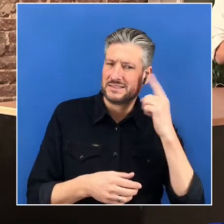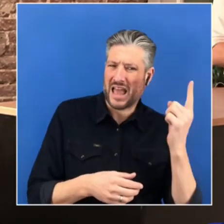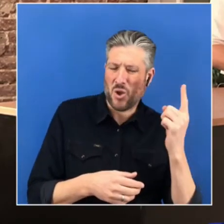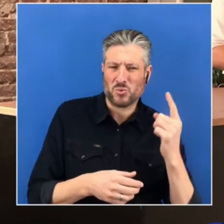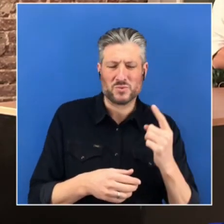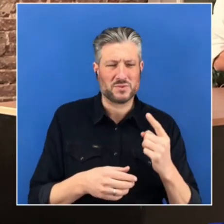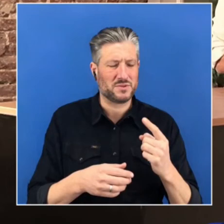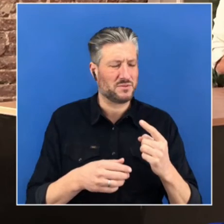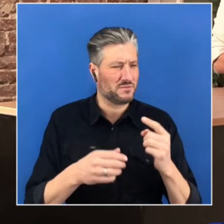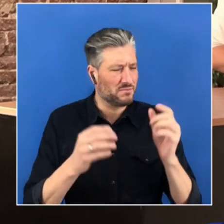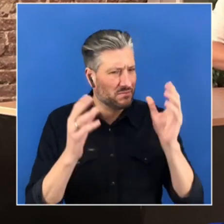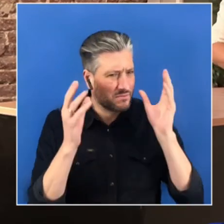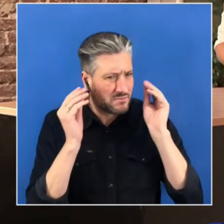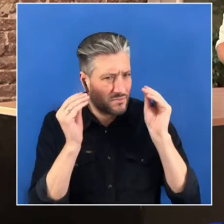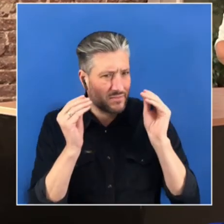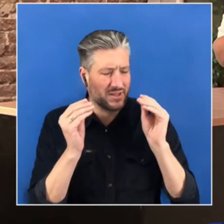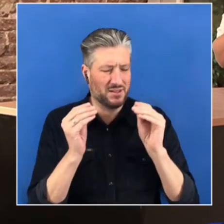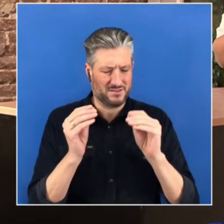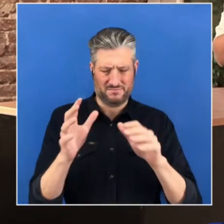triggered me in your talk with that one.